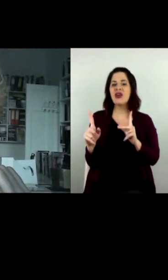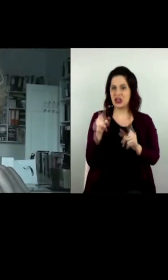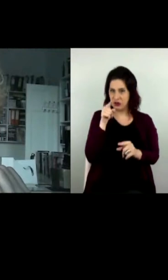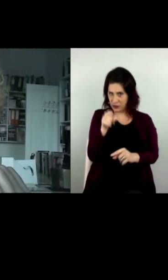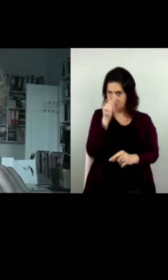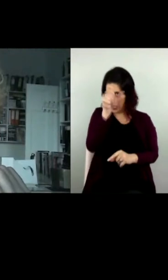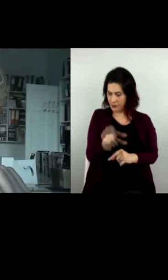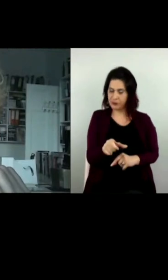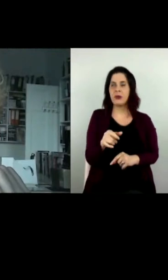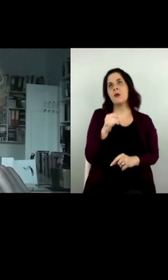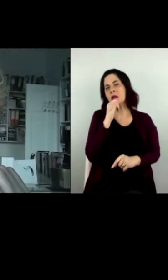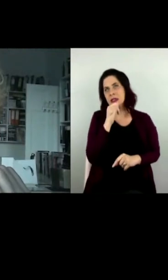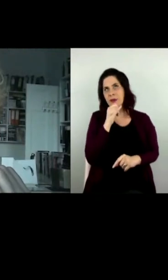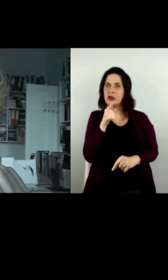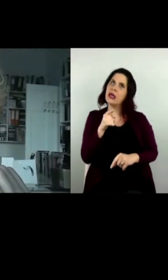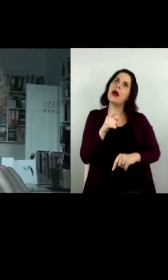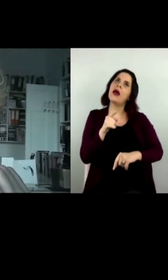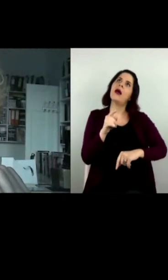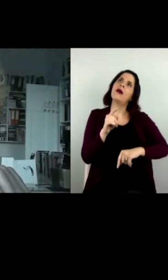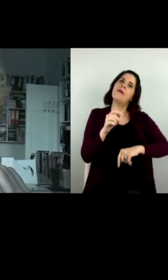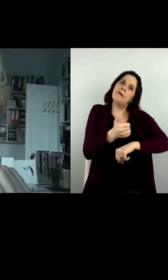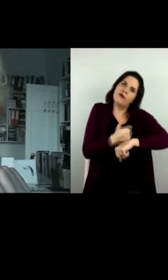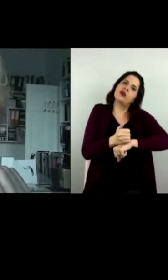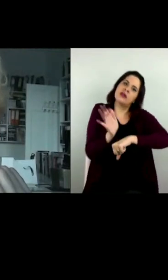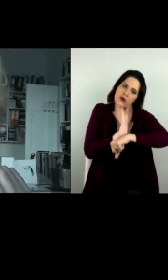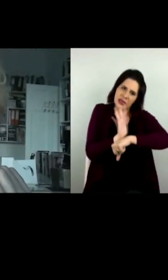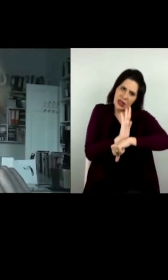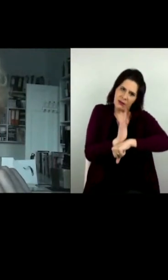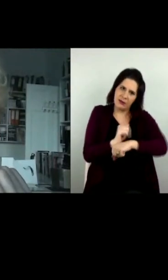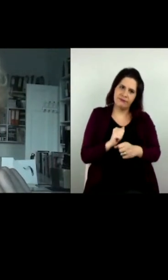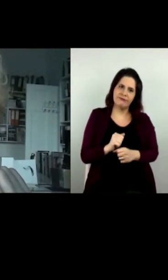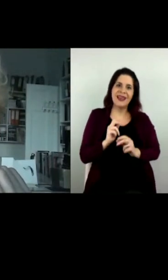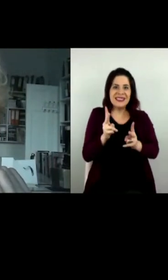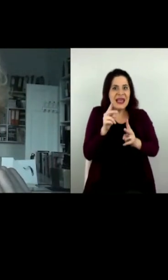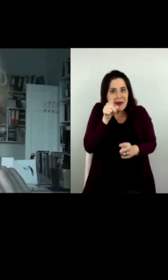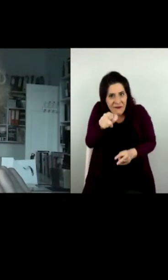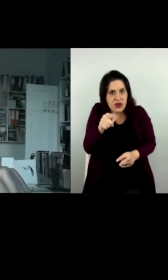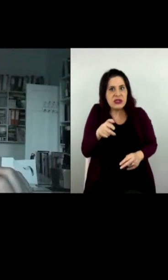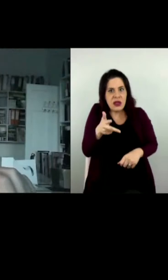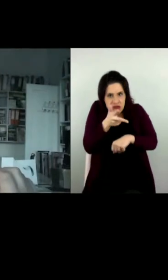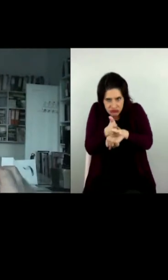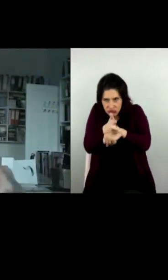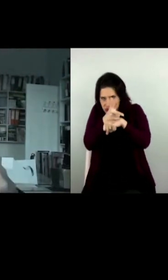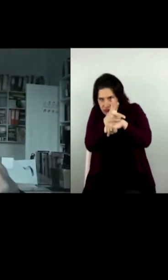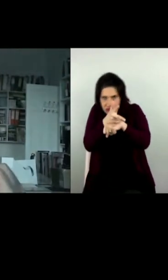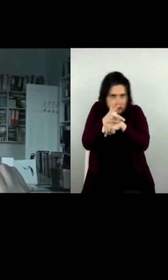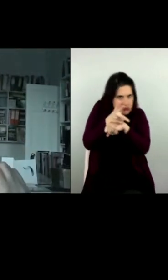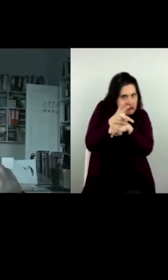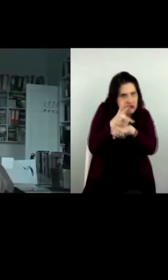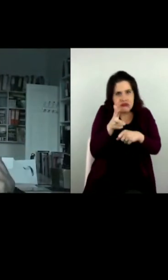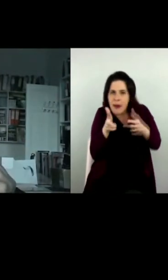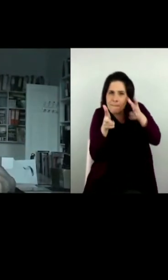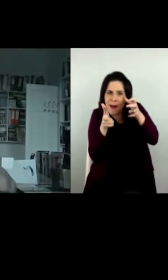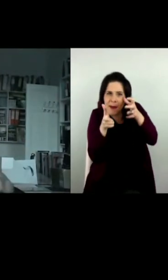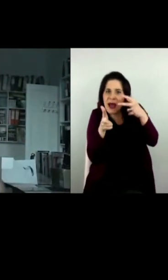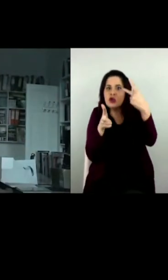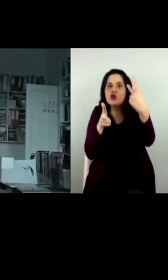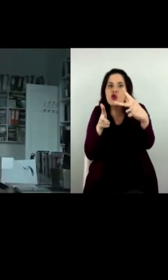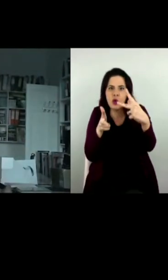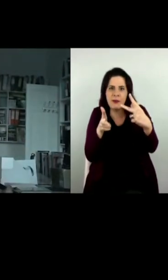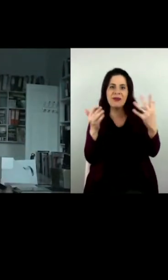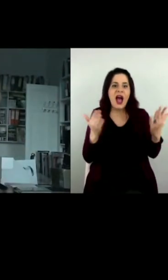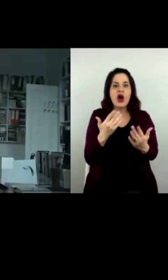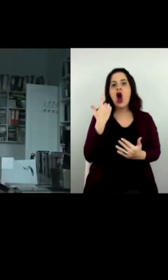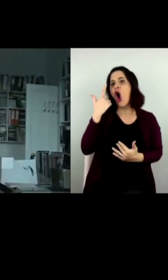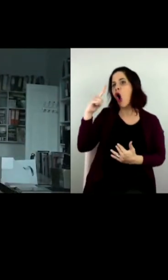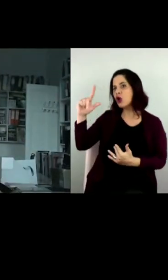as a filmmaker? Because normally you are the eye in the camera. And having a DP, you have another guy